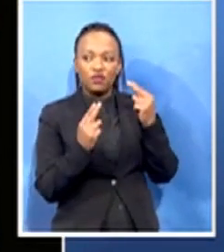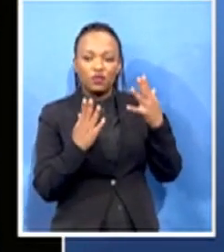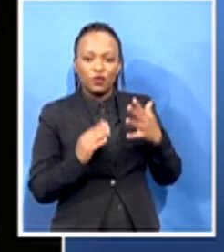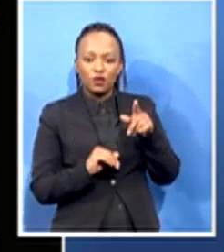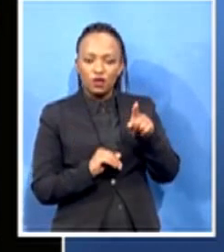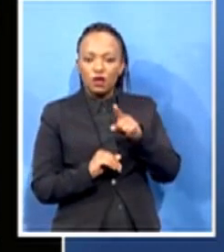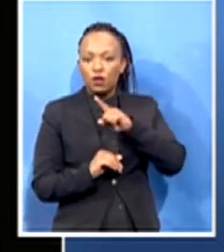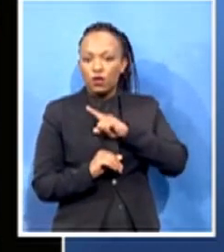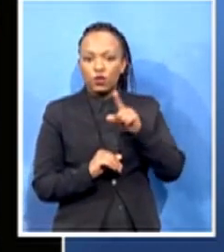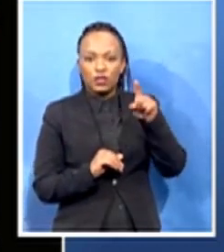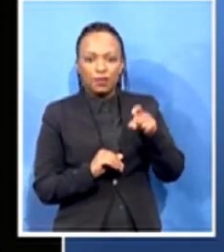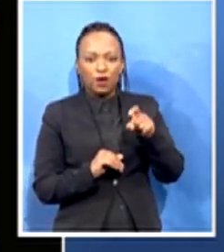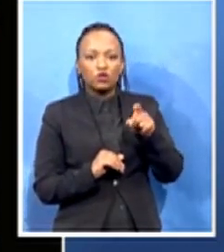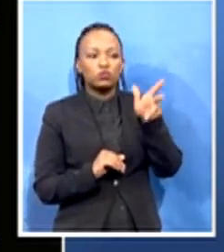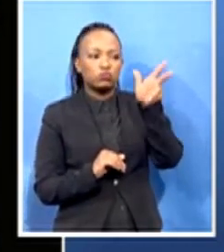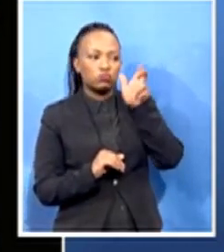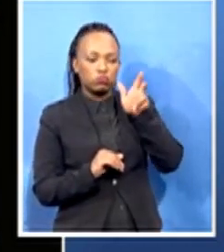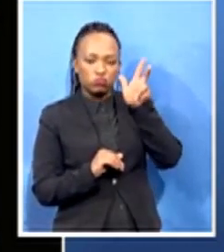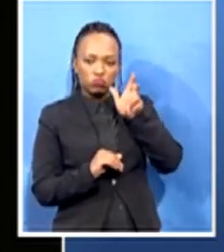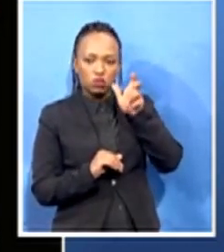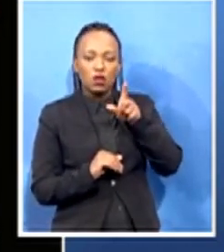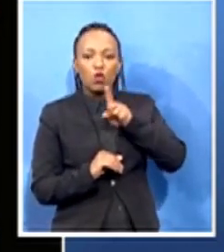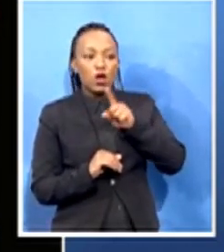You asked me precisely to say,